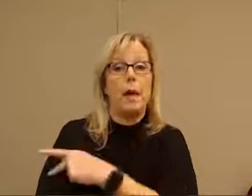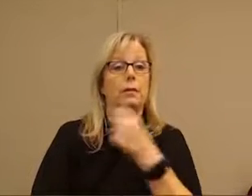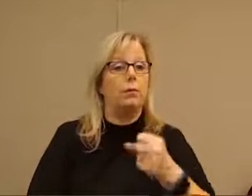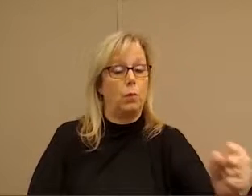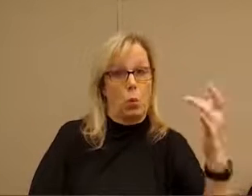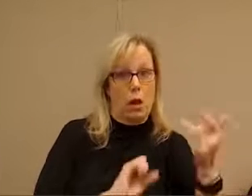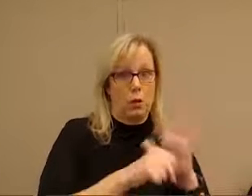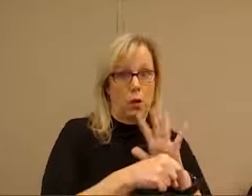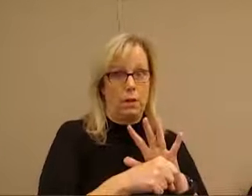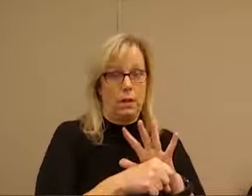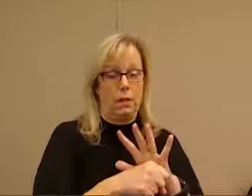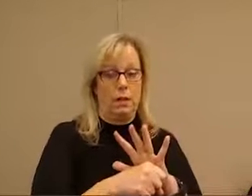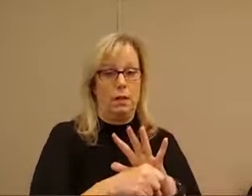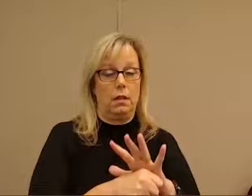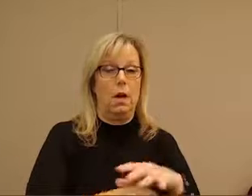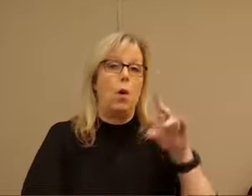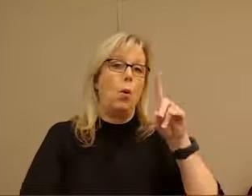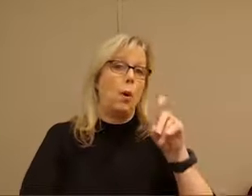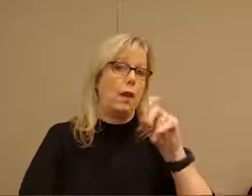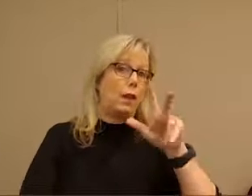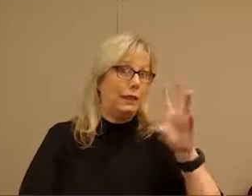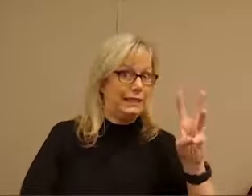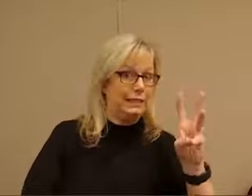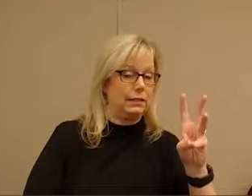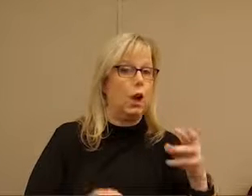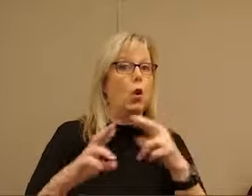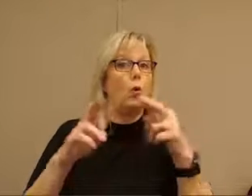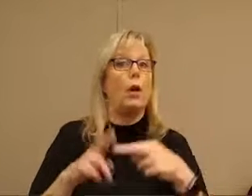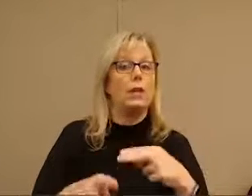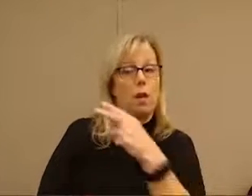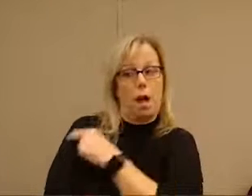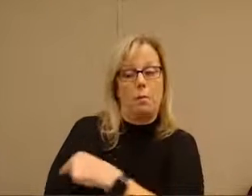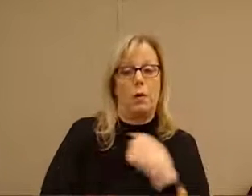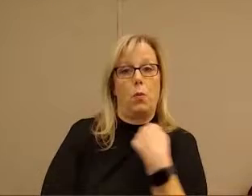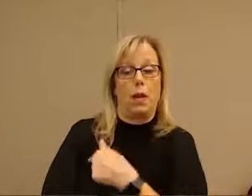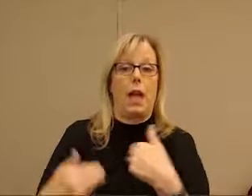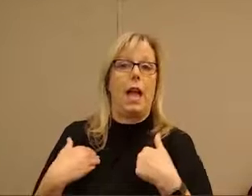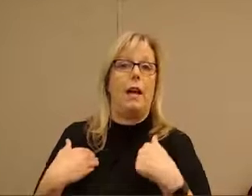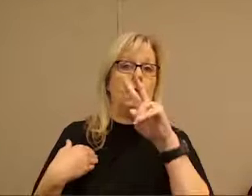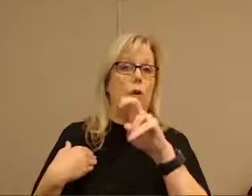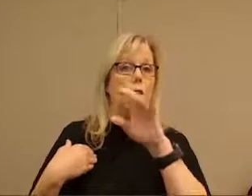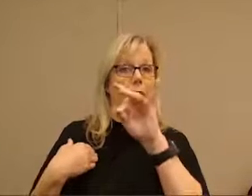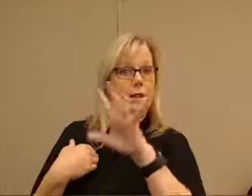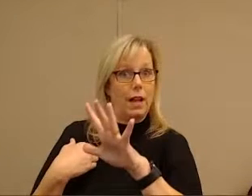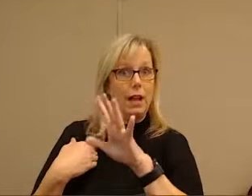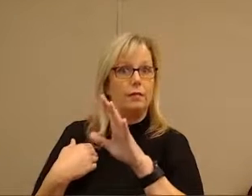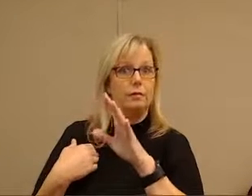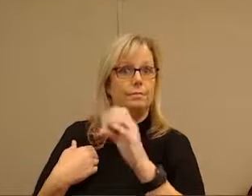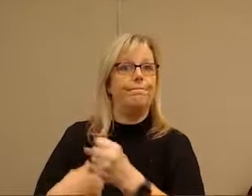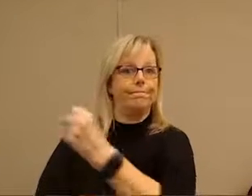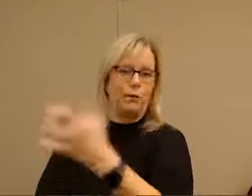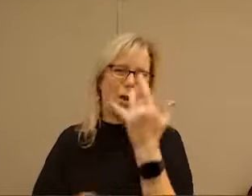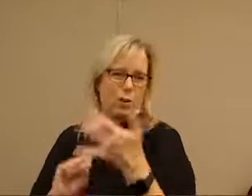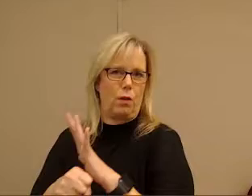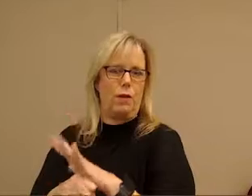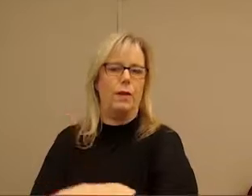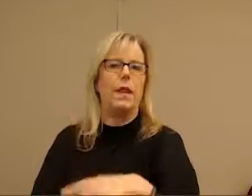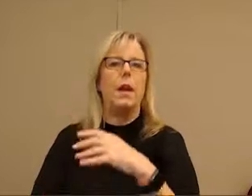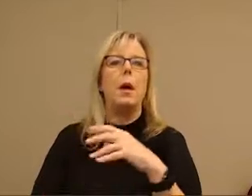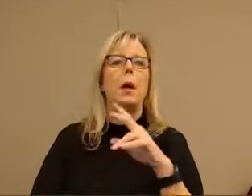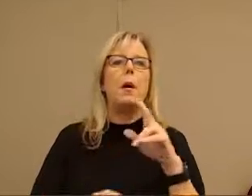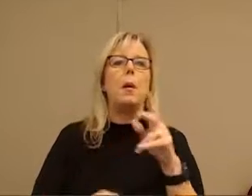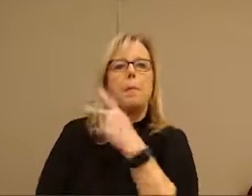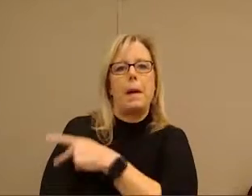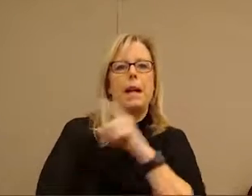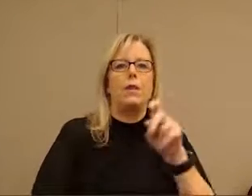hospitalized patients in St. Clair County is at 136. Regionally, we're at 285. Number of patients on ventilators in St. Clair